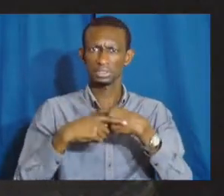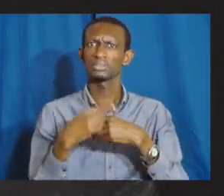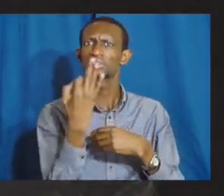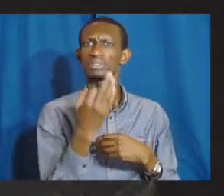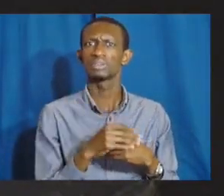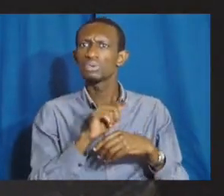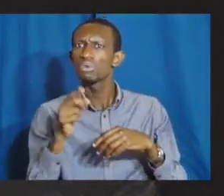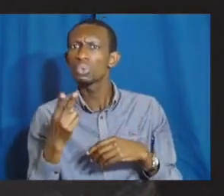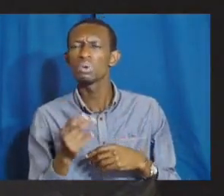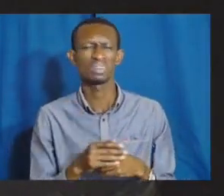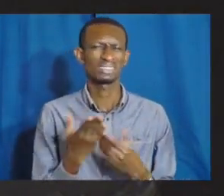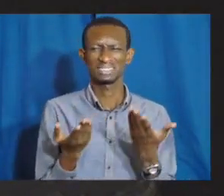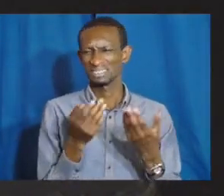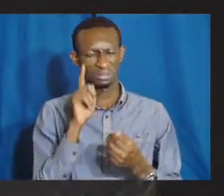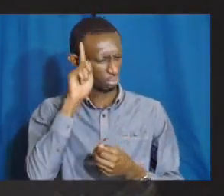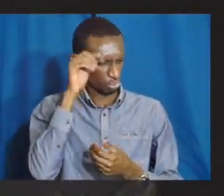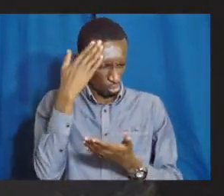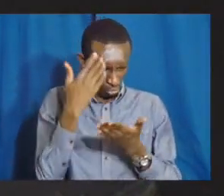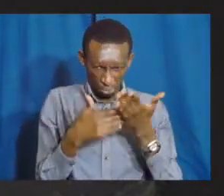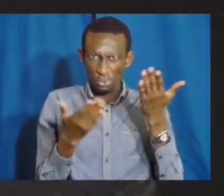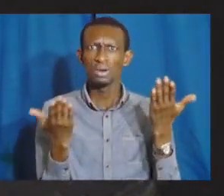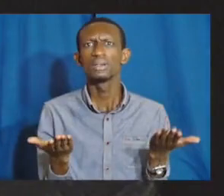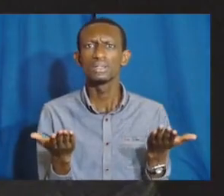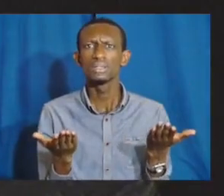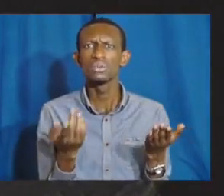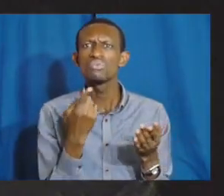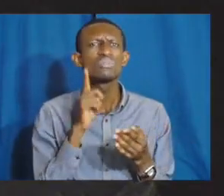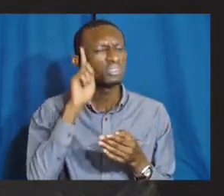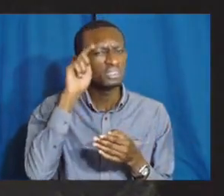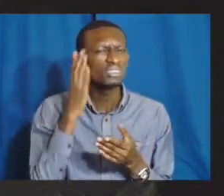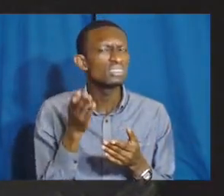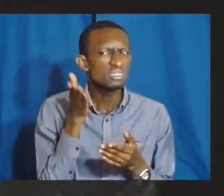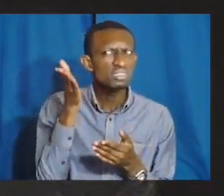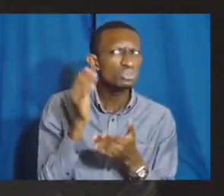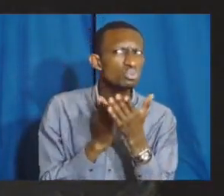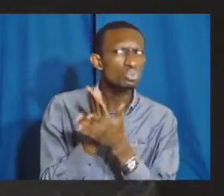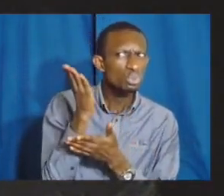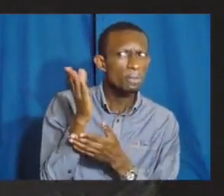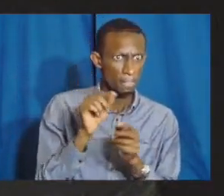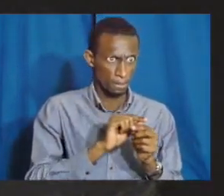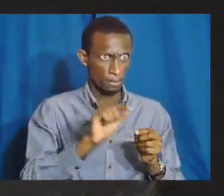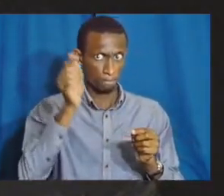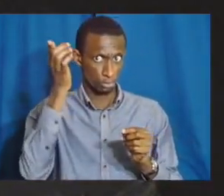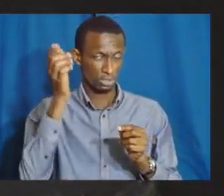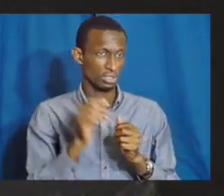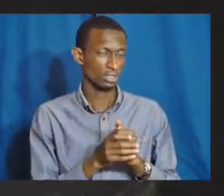Just wonder. You can also ask yourself, is it true that this line